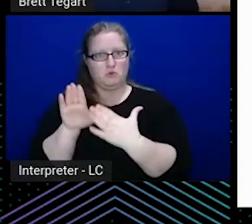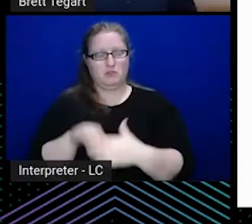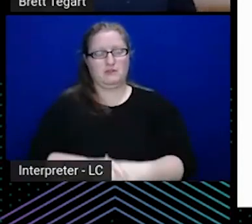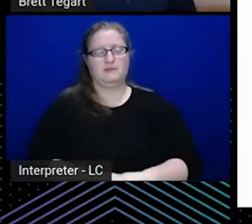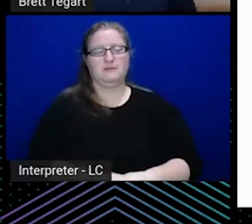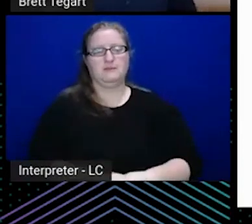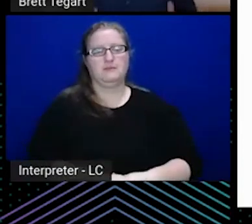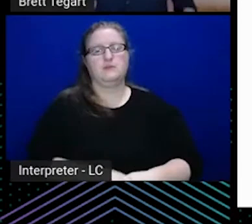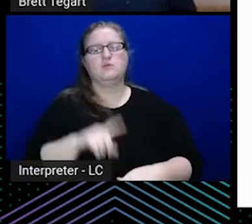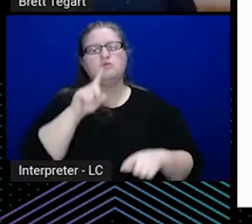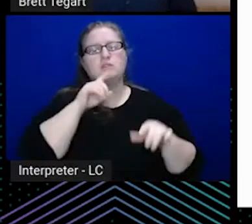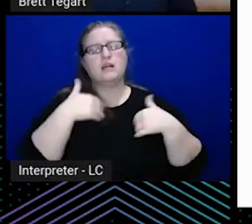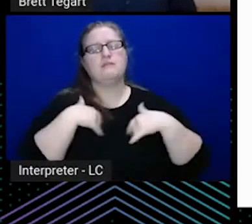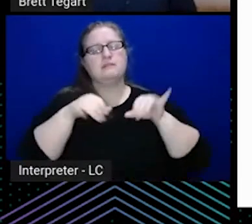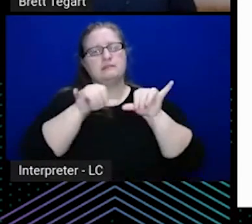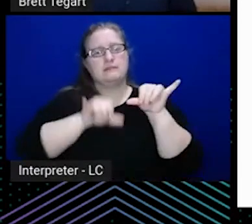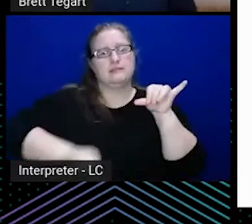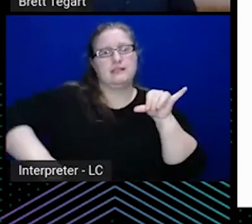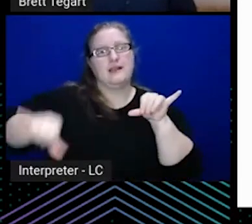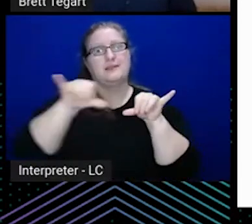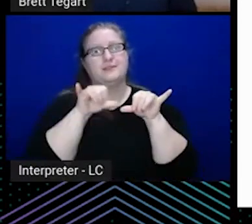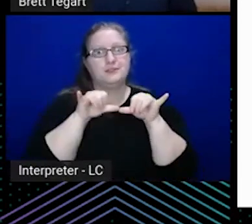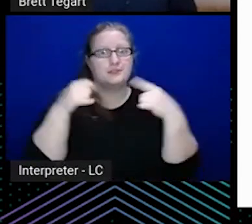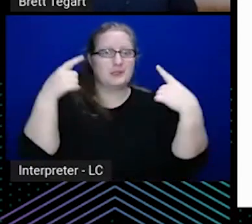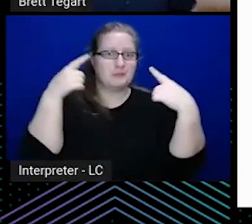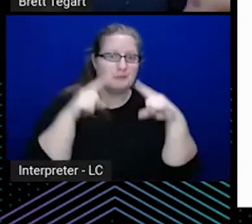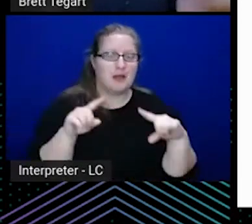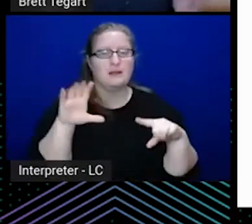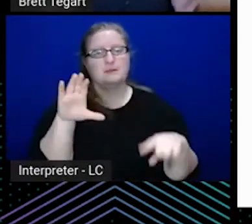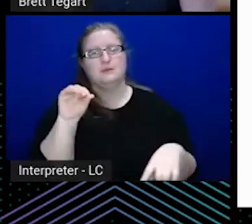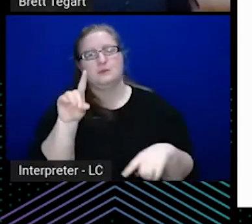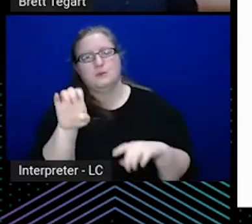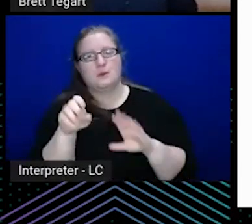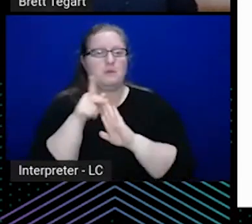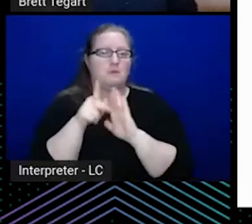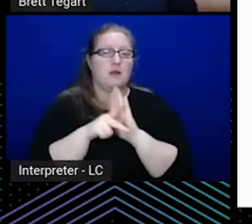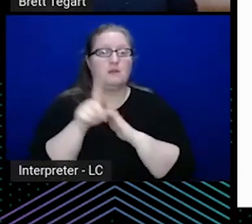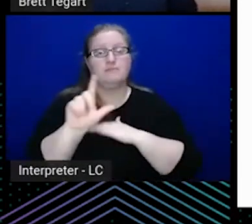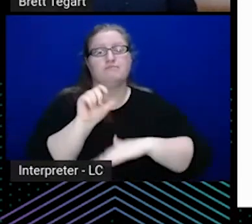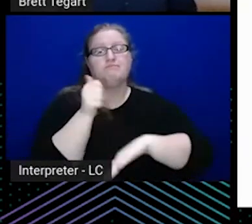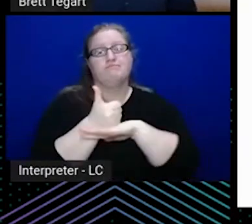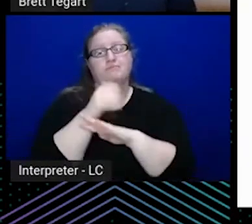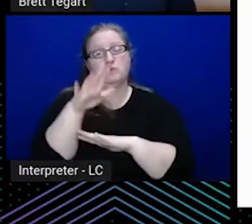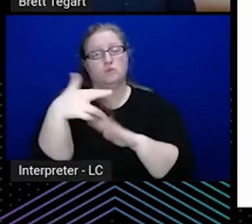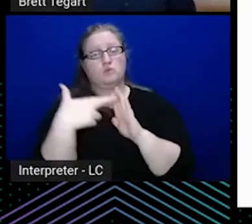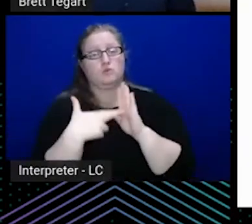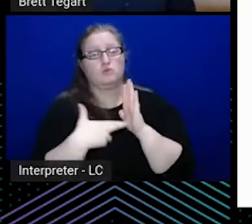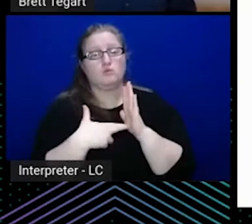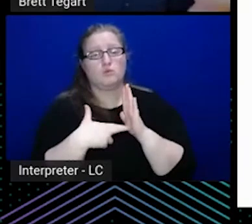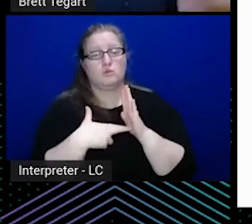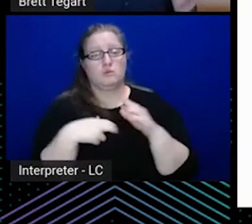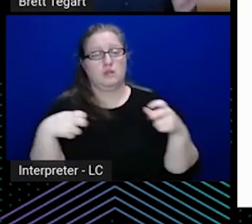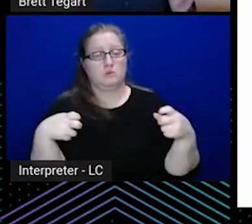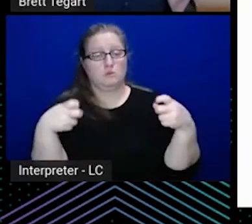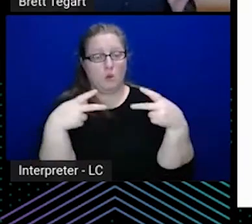the standardized compliance and policy as code approach. You set out your security rules in code and you apply them